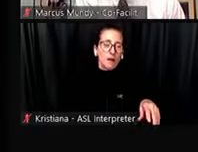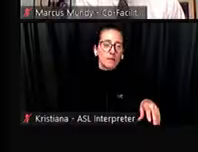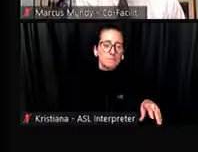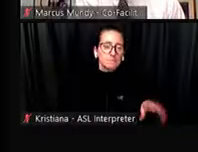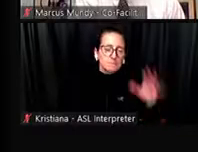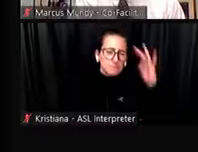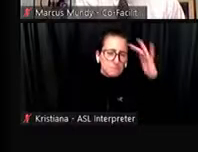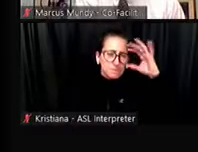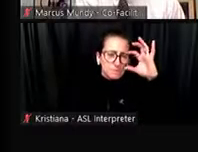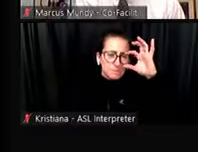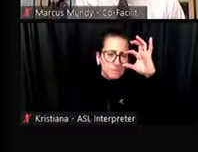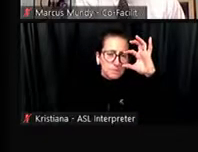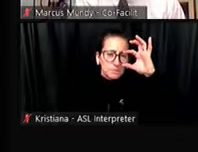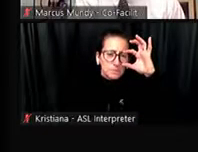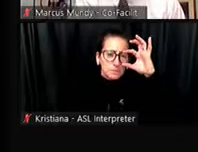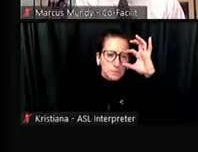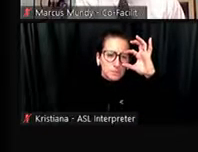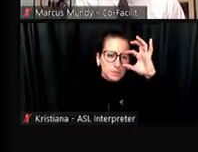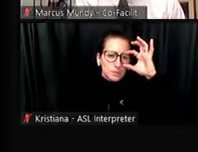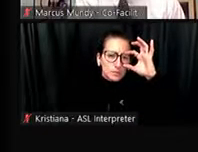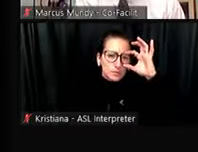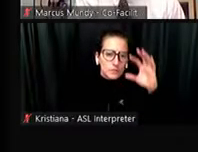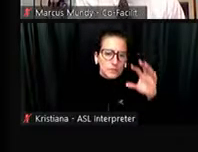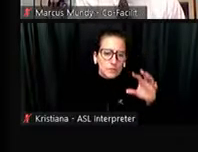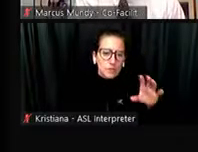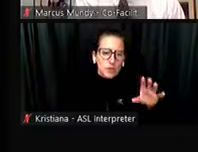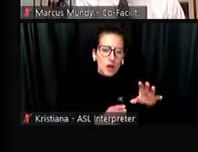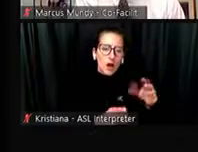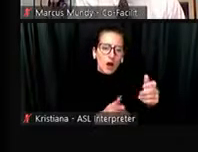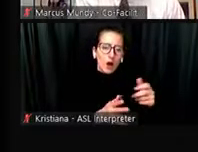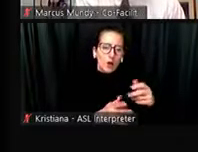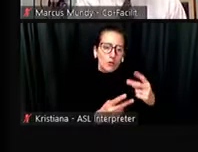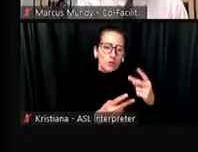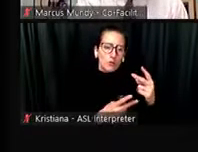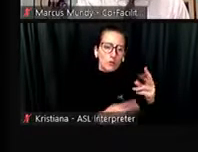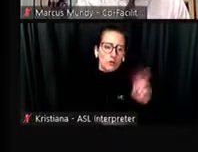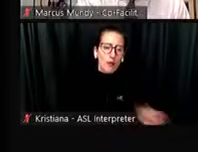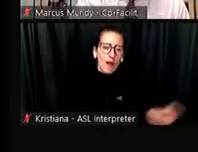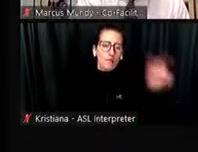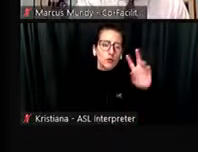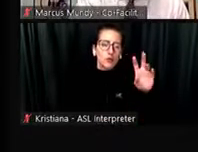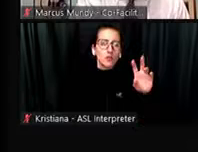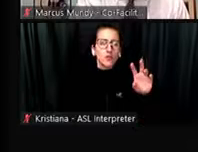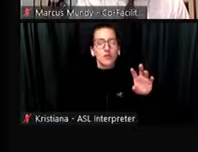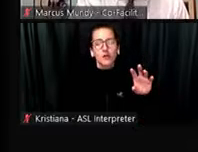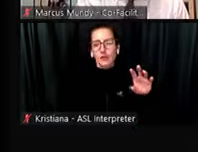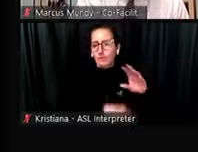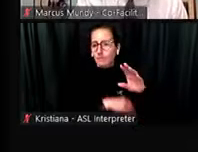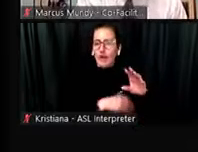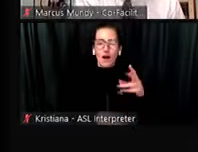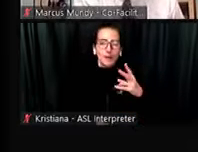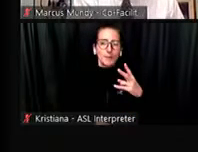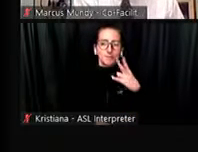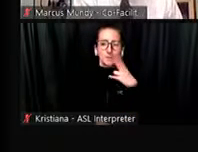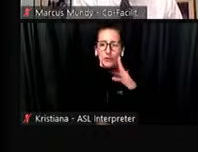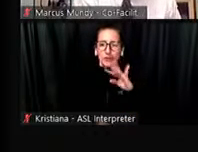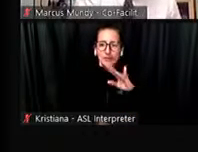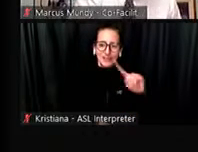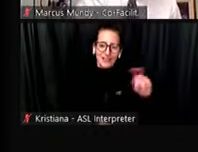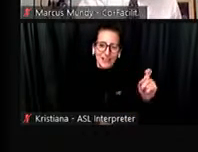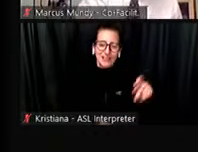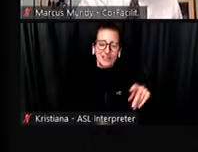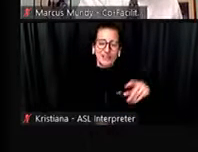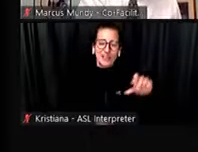of liquor tax, cigarette tax, gas tax. All of that goes into the actually not gas tax. Let me correct myself. Gas